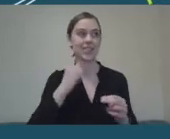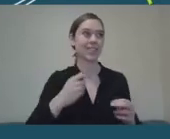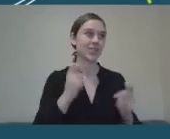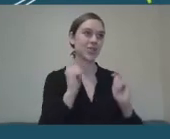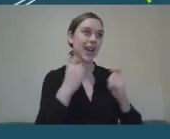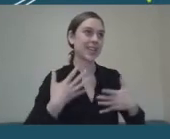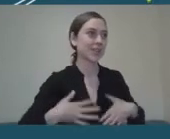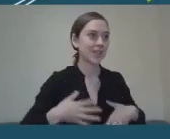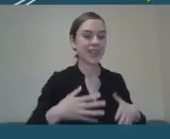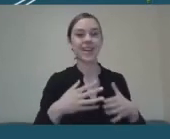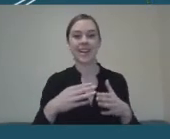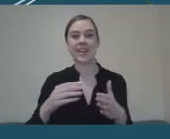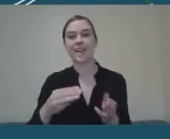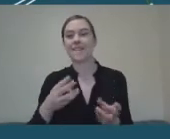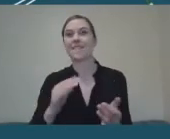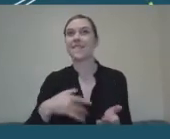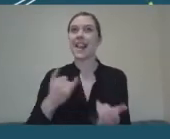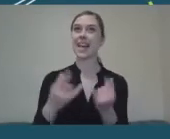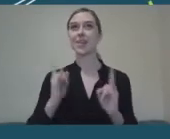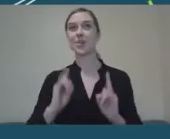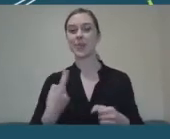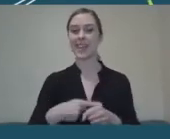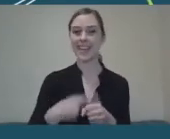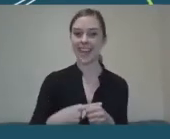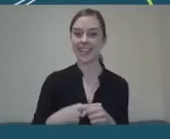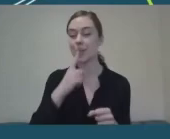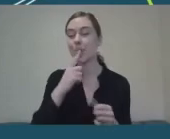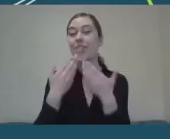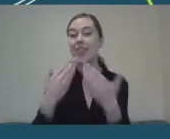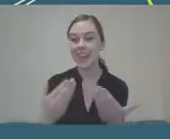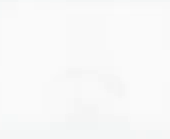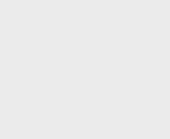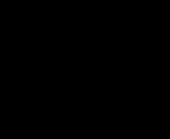feel like a proper human again. So thank you very much, and I hope you have a good rest of the day.